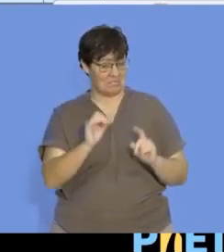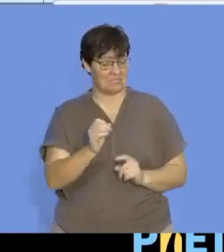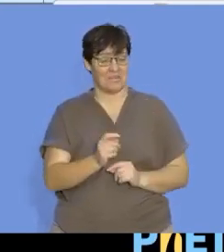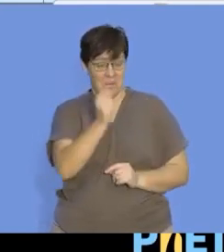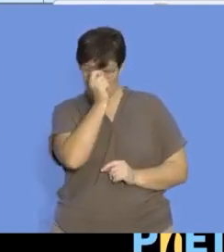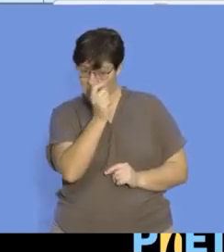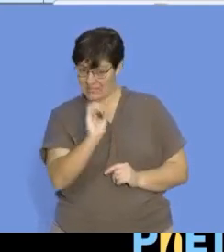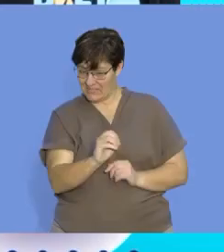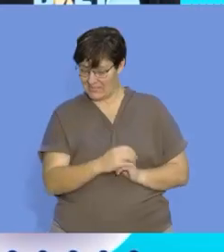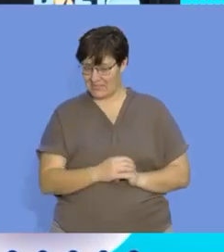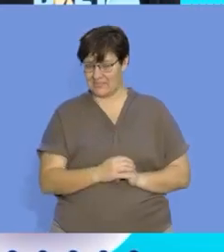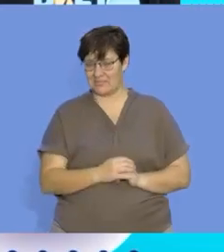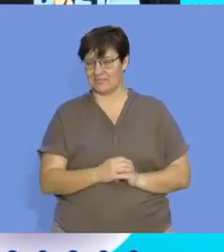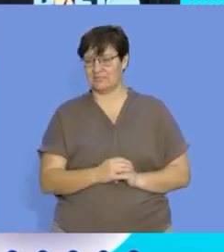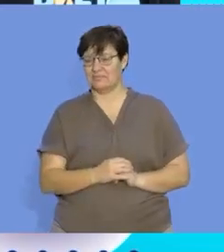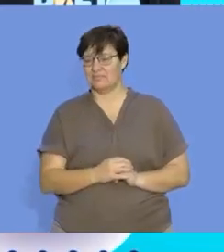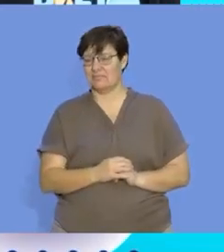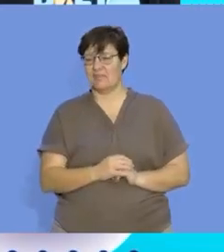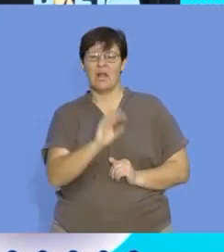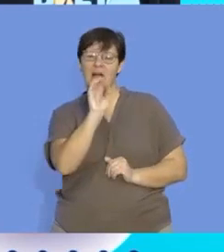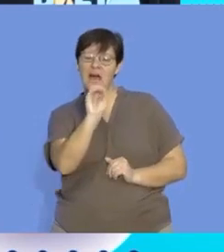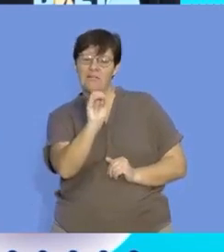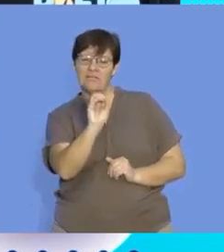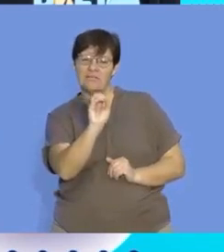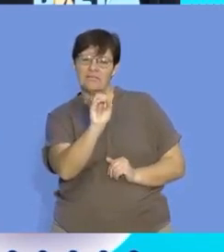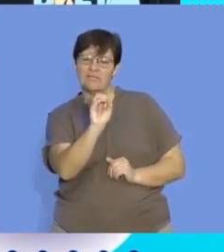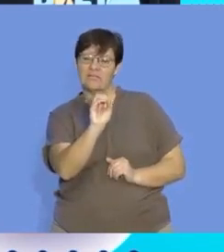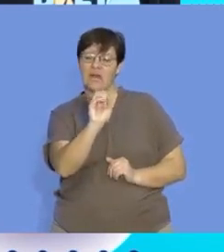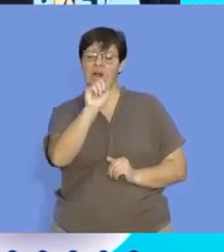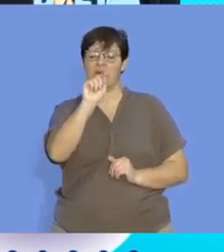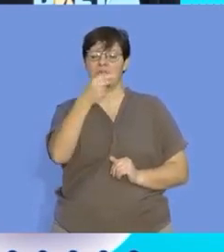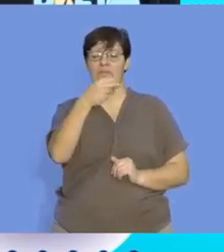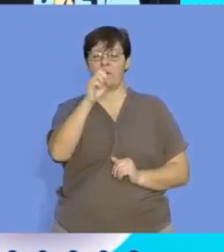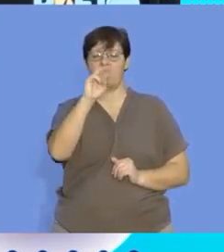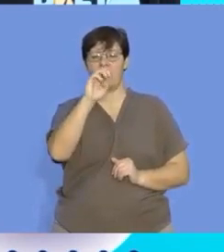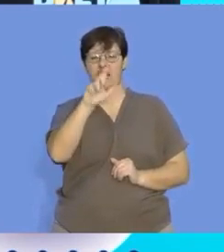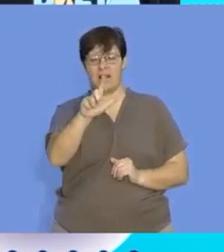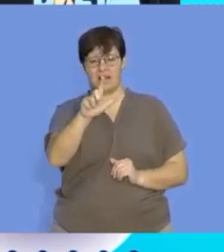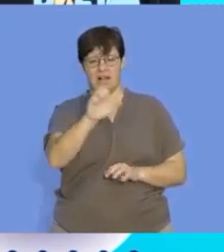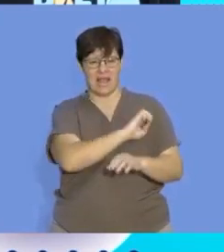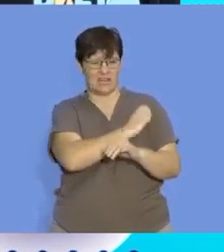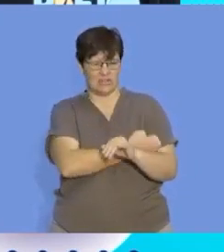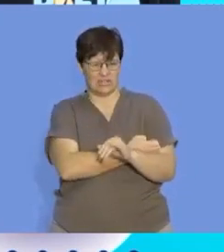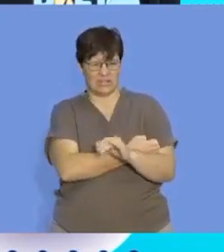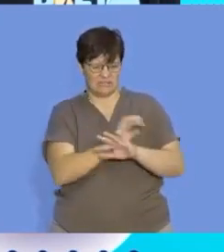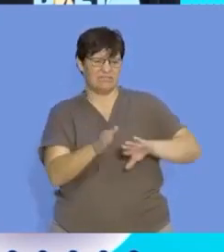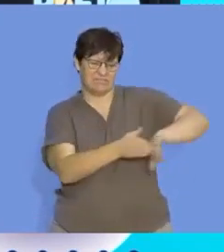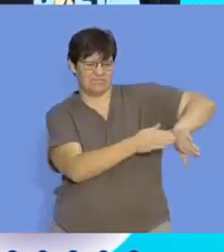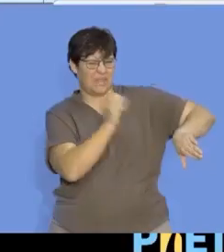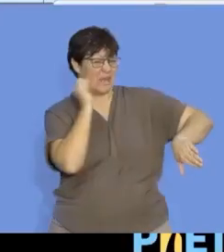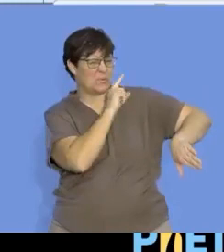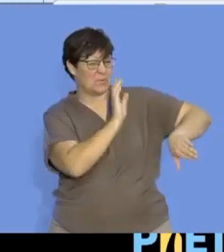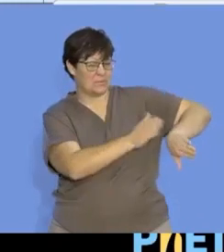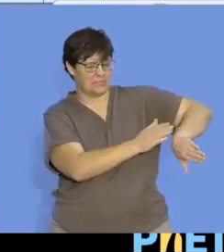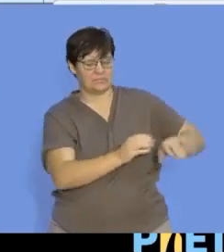Now here, we've got a thing called thermal energy. We're not going to worry about the thermal energy, okay? My